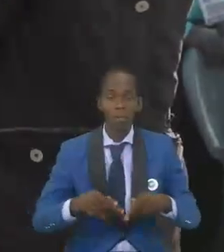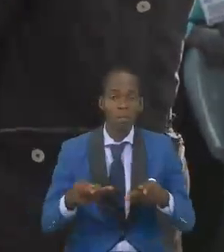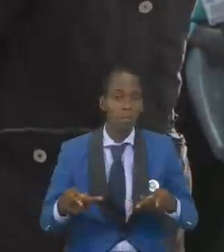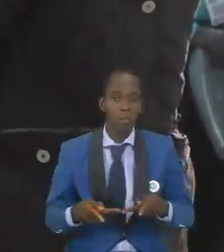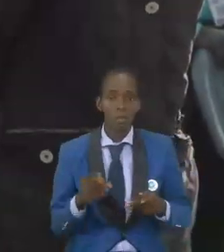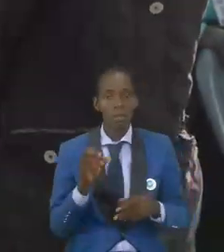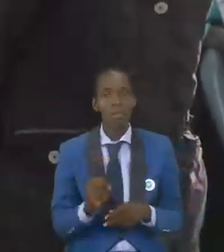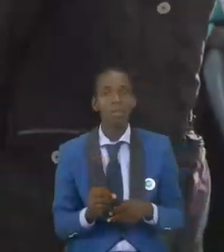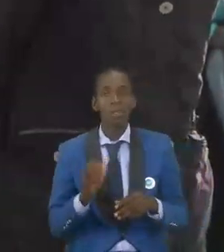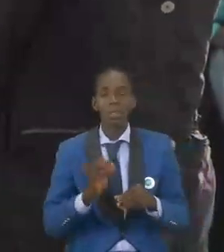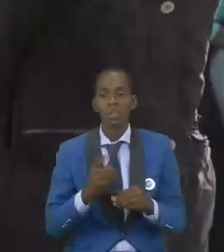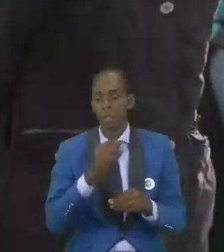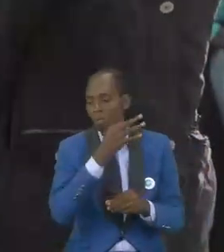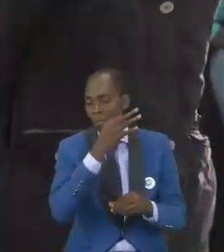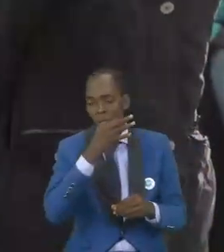in the farm,